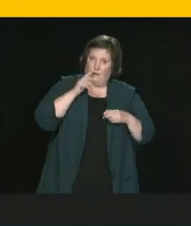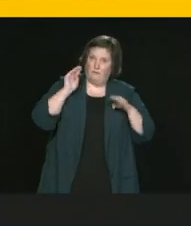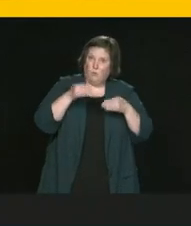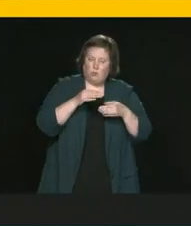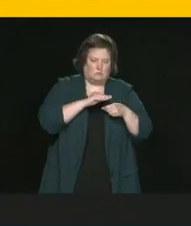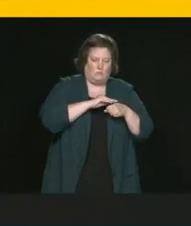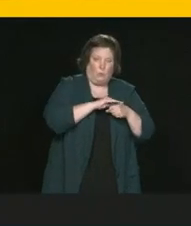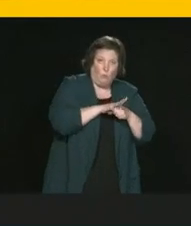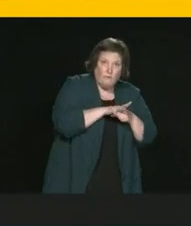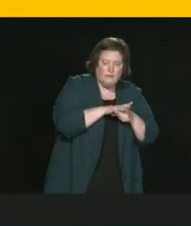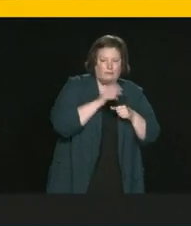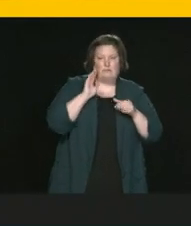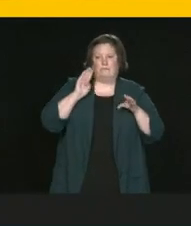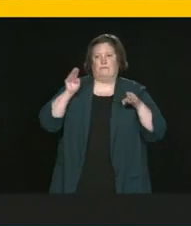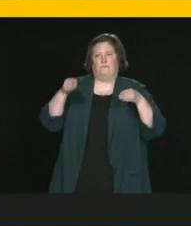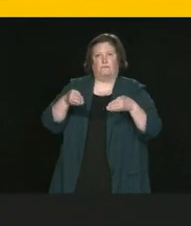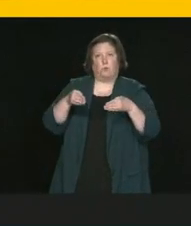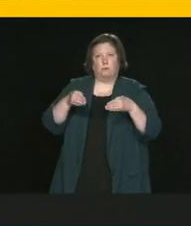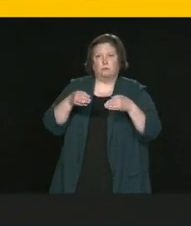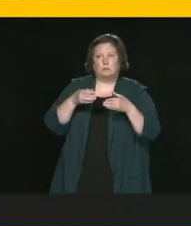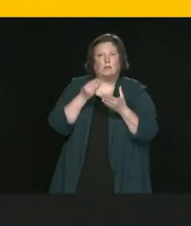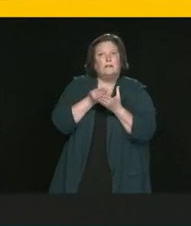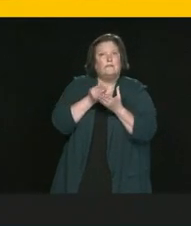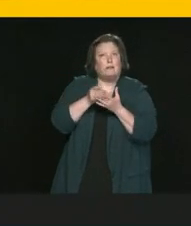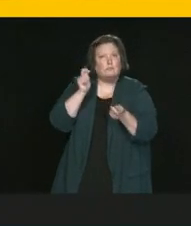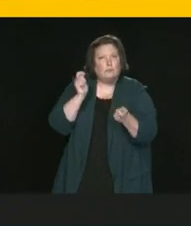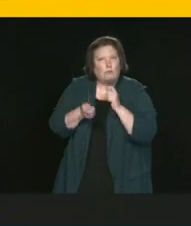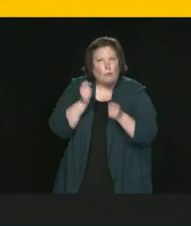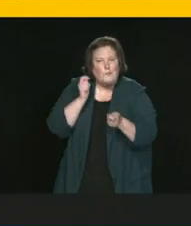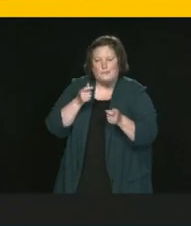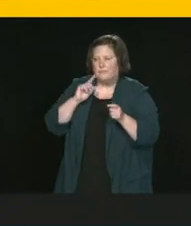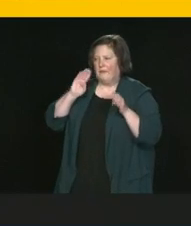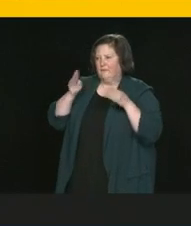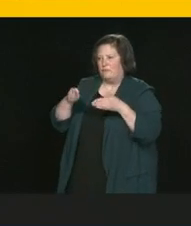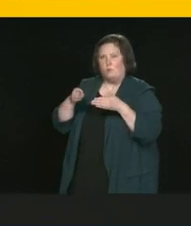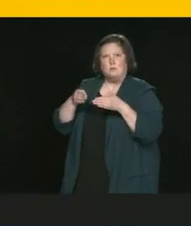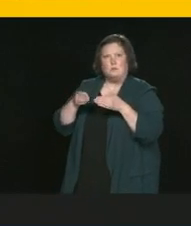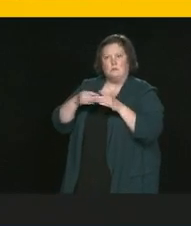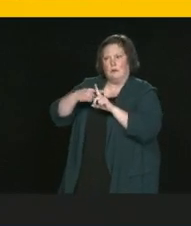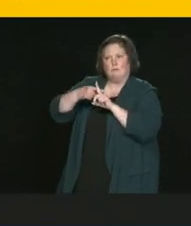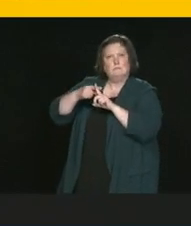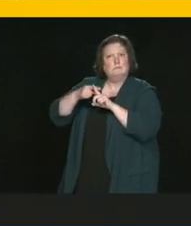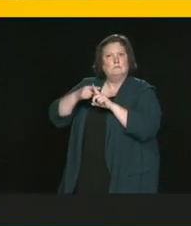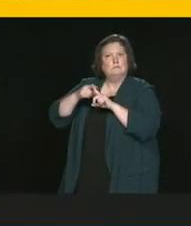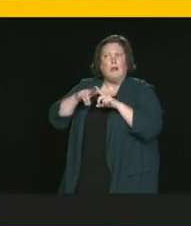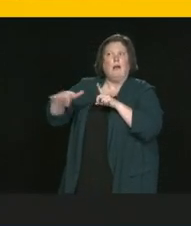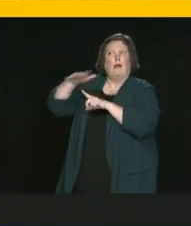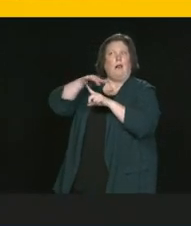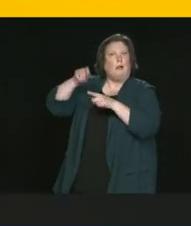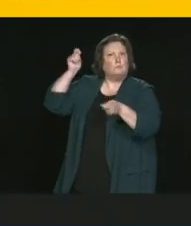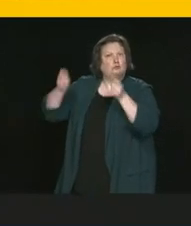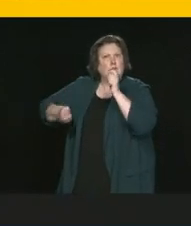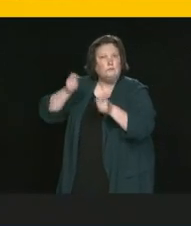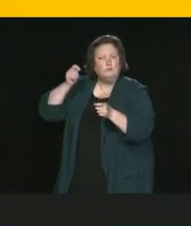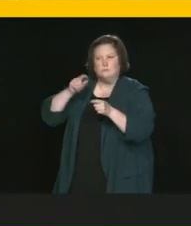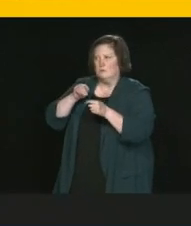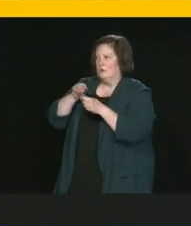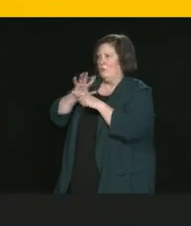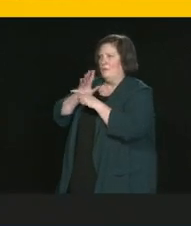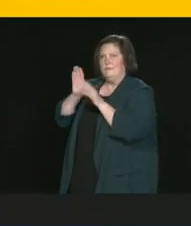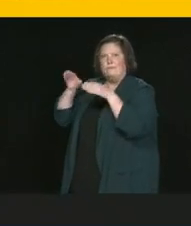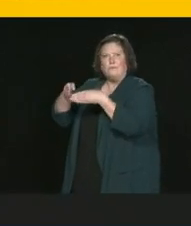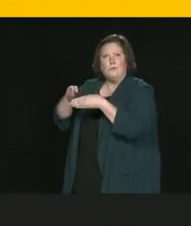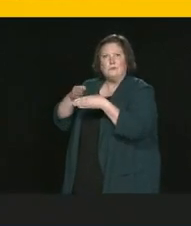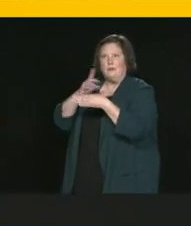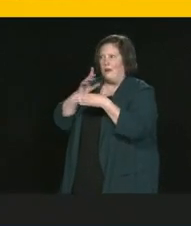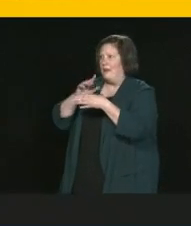on development and financial reform, whether it's been on climate change, whether it's been on a range of things from peacekeeping to security